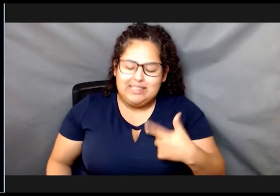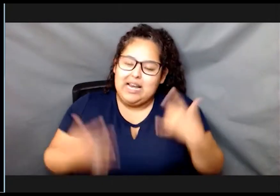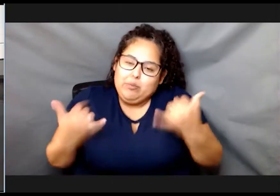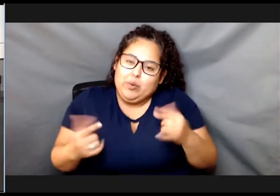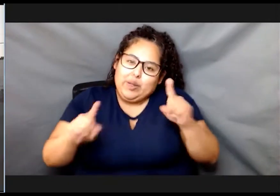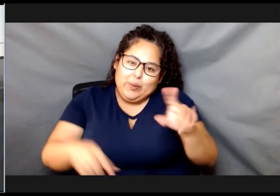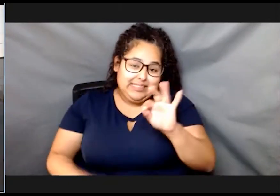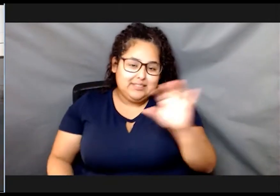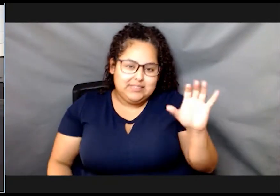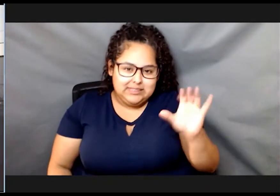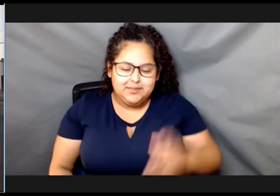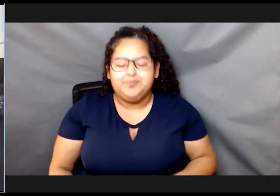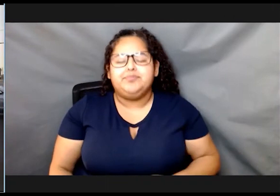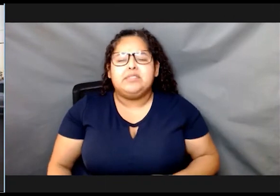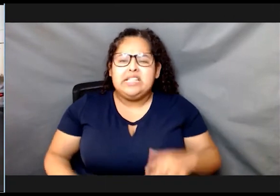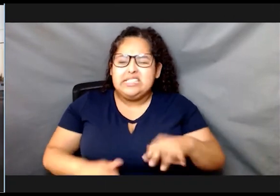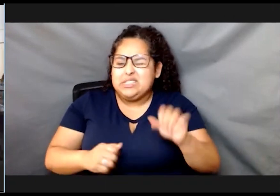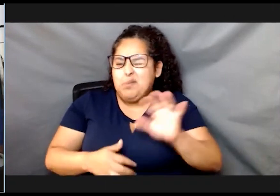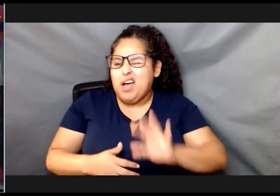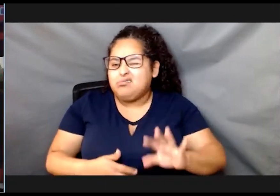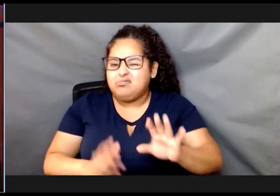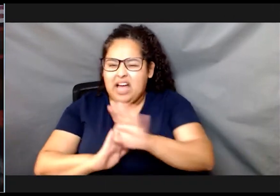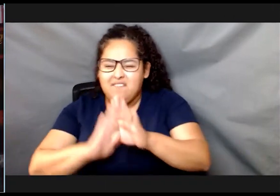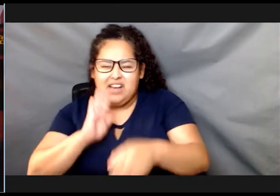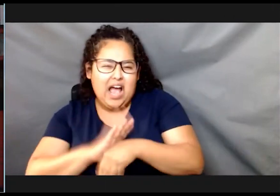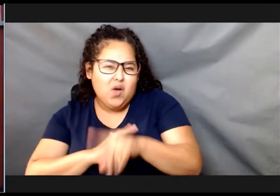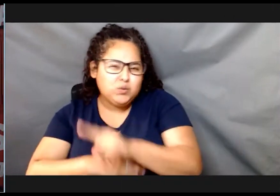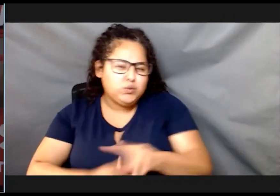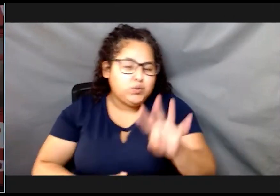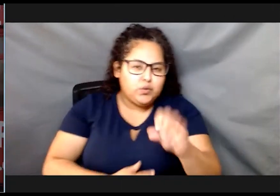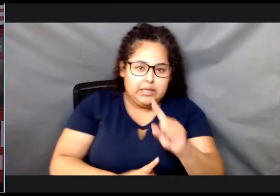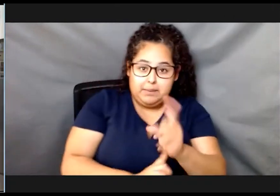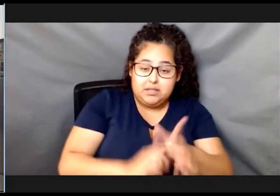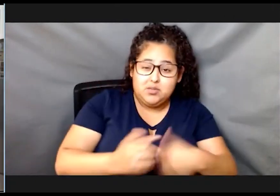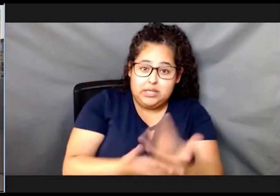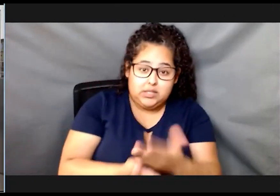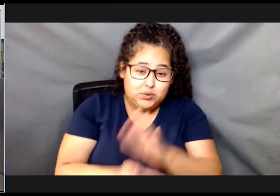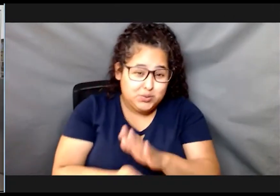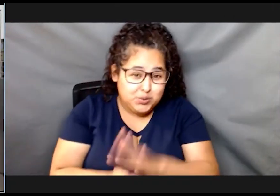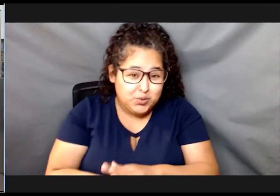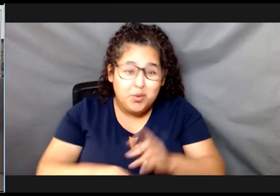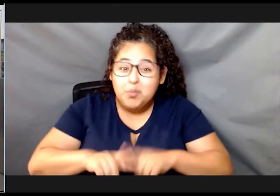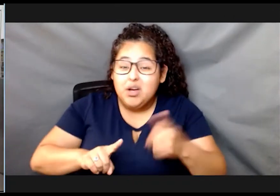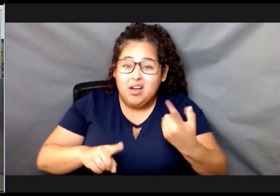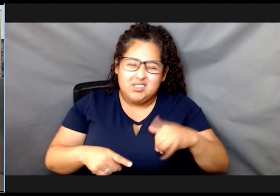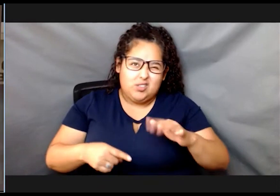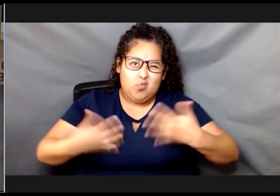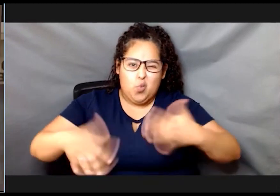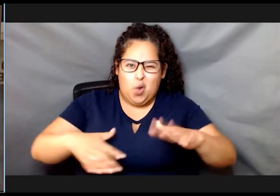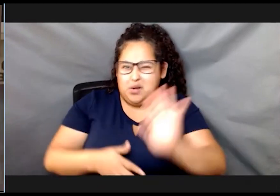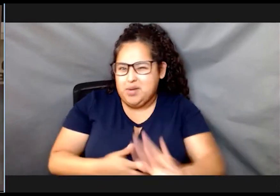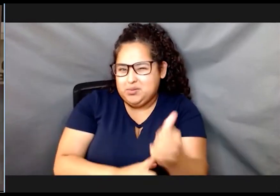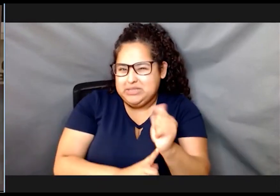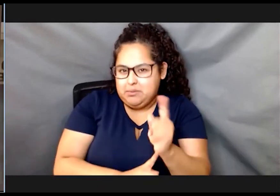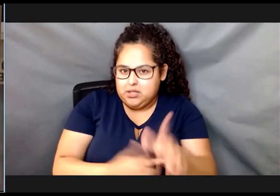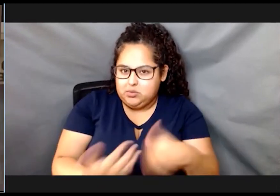30 to 40 minutes to get to school. And then I still have to walk a good 10 minutes just to get